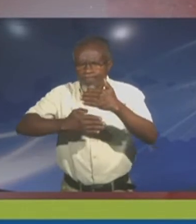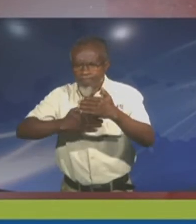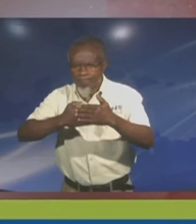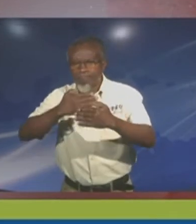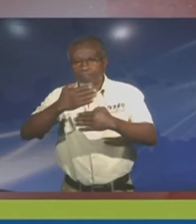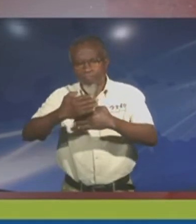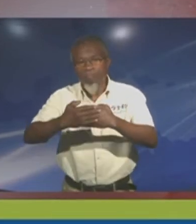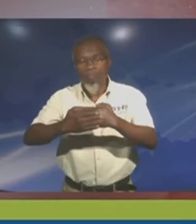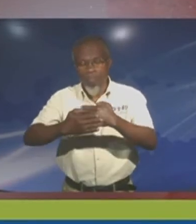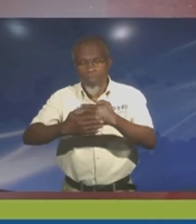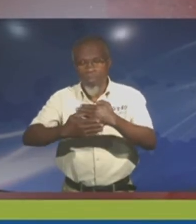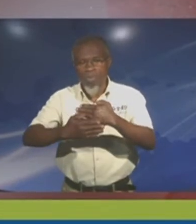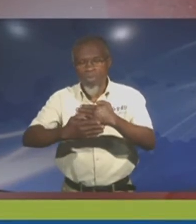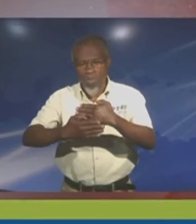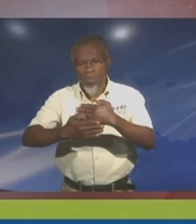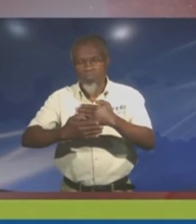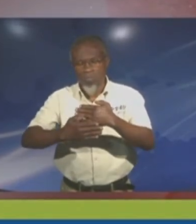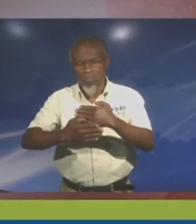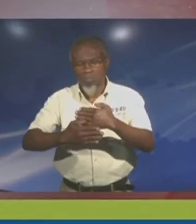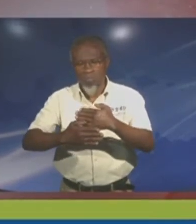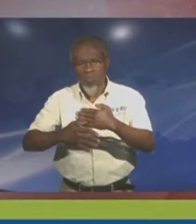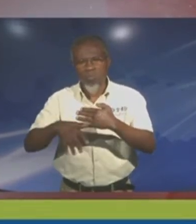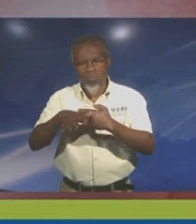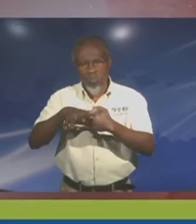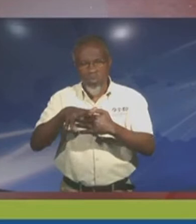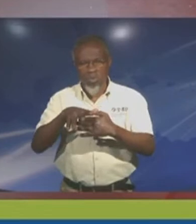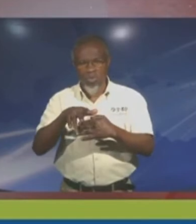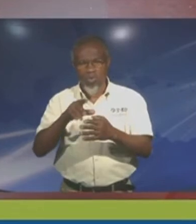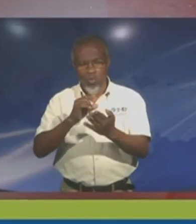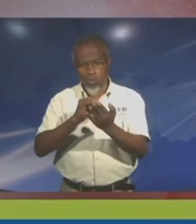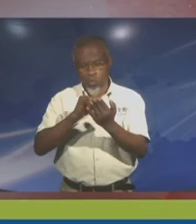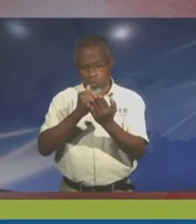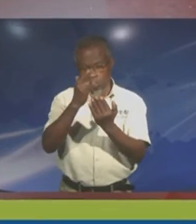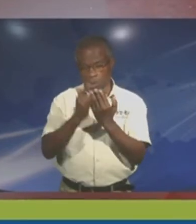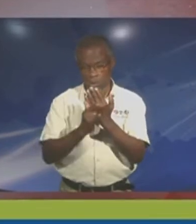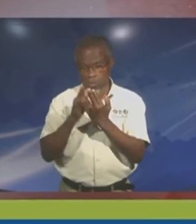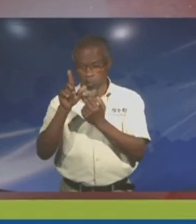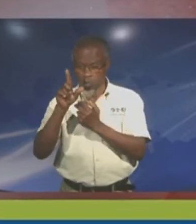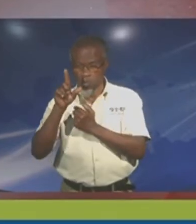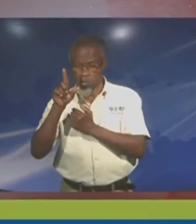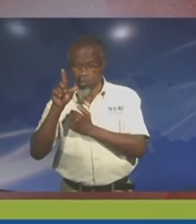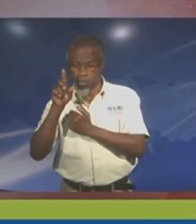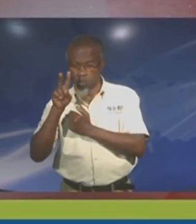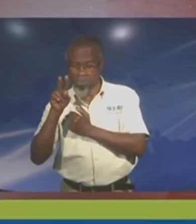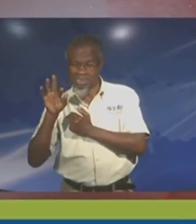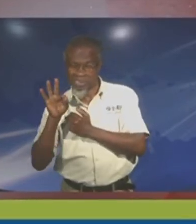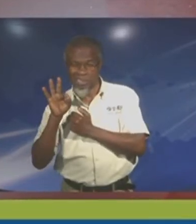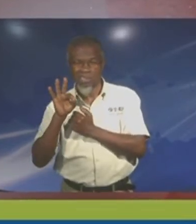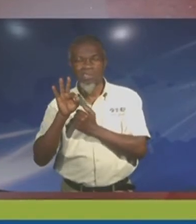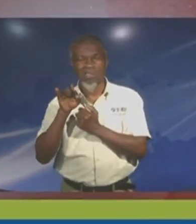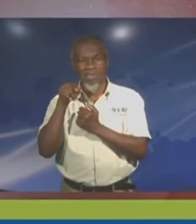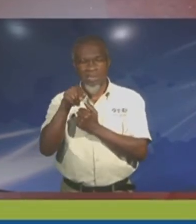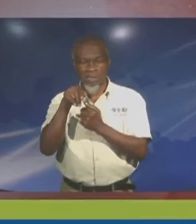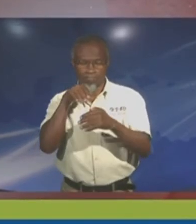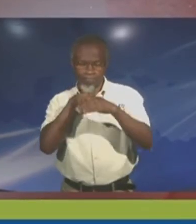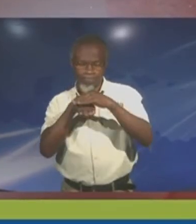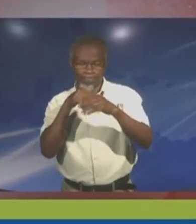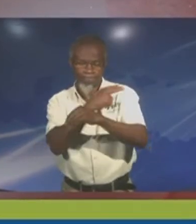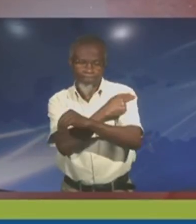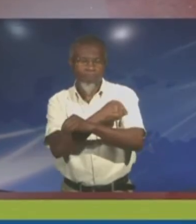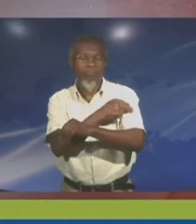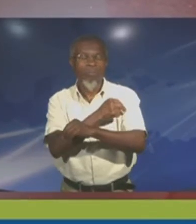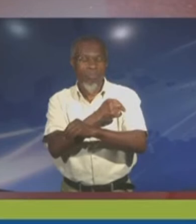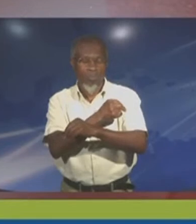number of confirmed cases. On July 29th, the trend of increasing hospital occupancy